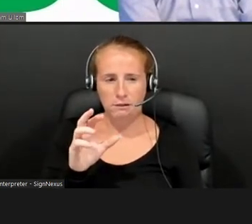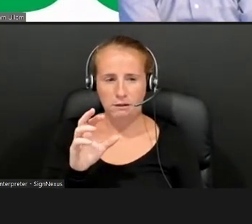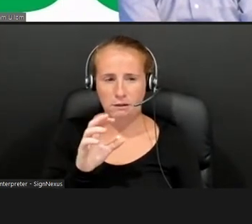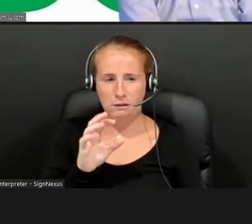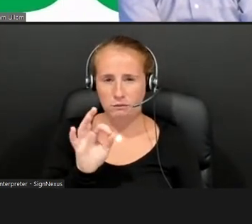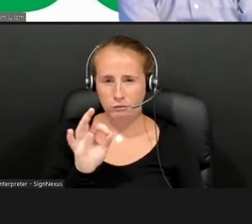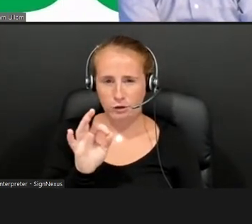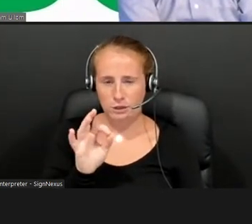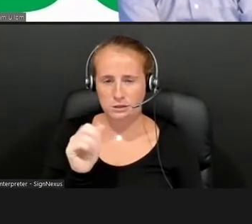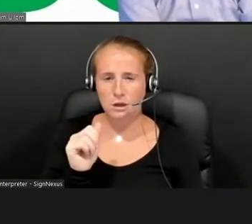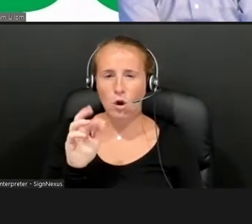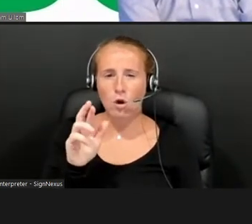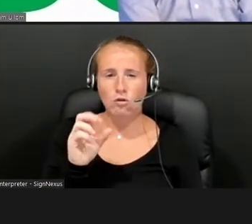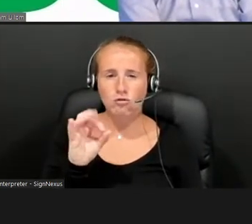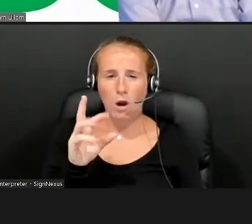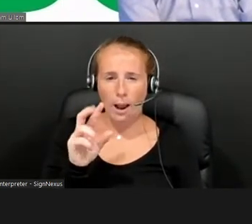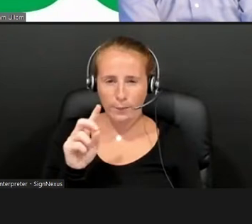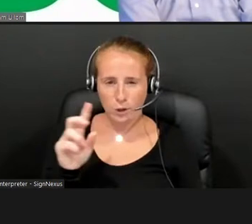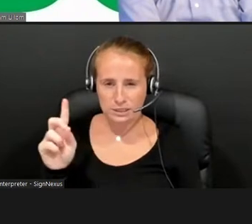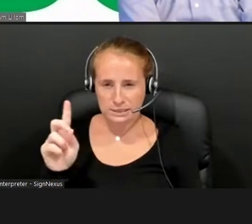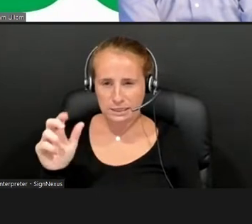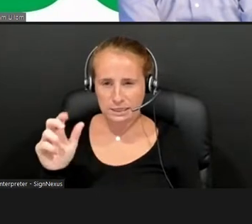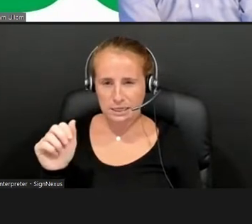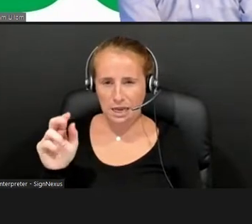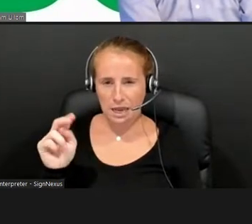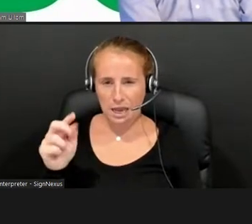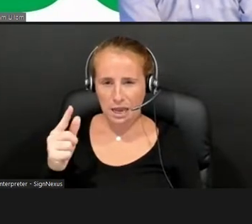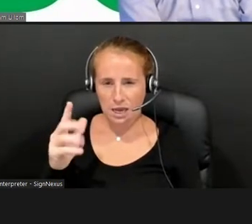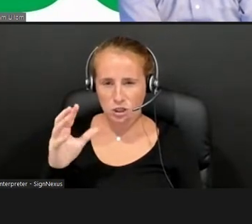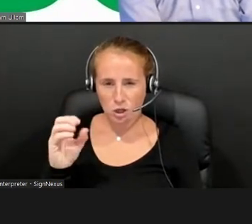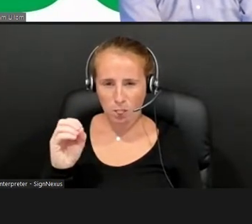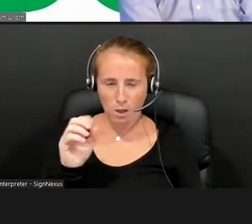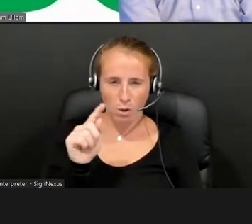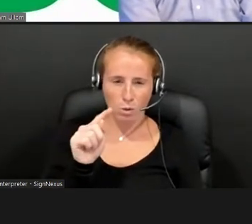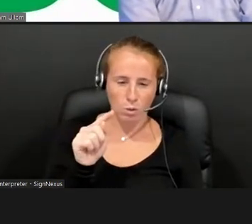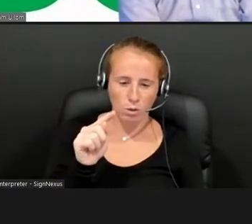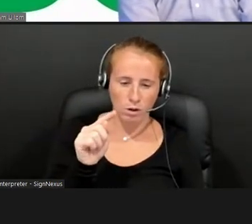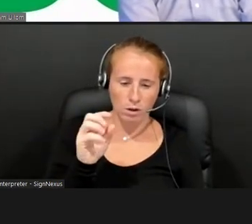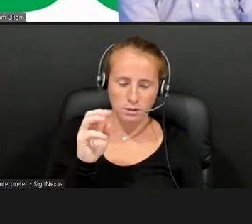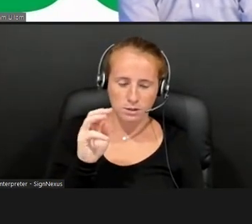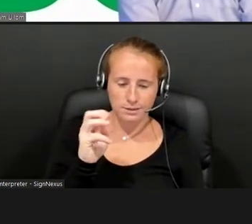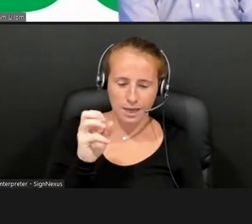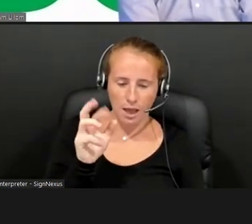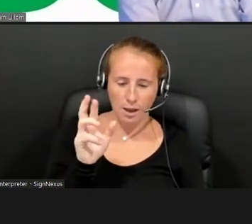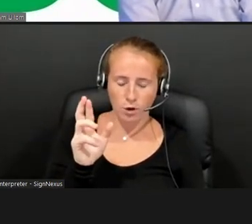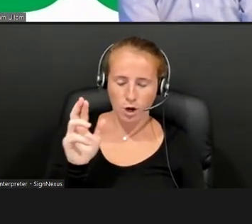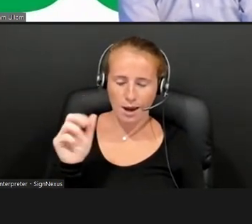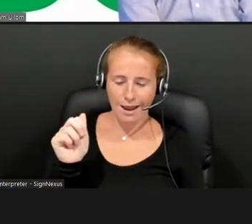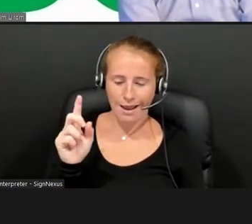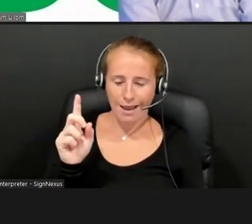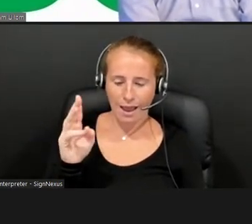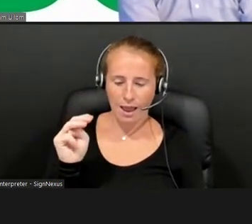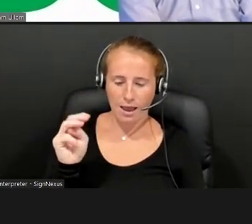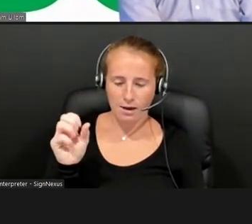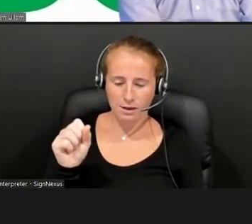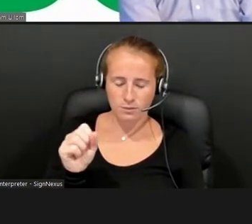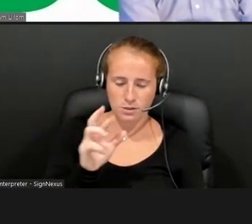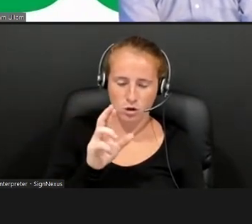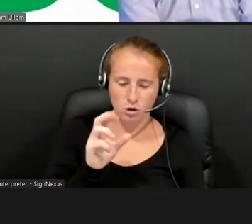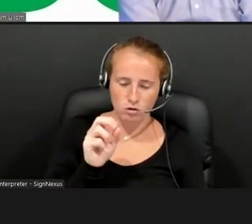Robert D'Angelo tummer Adams l Ronnie